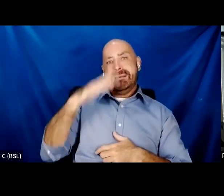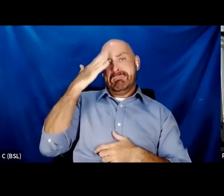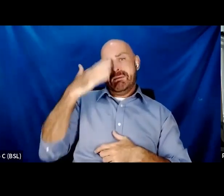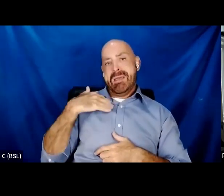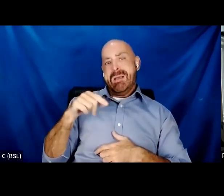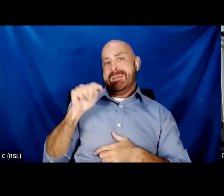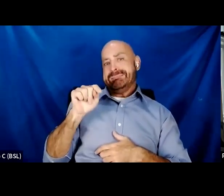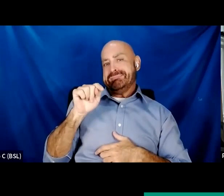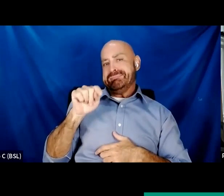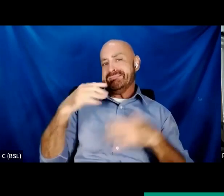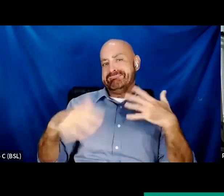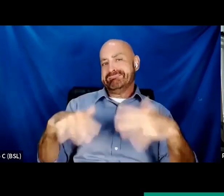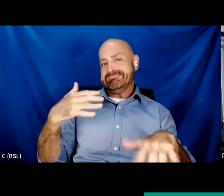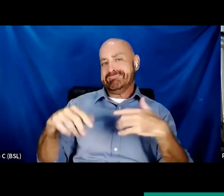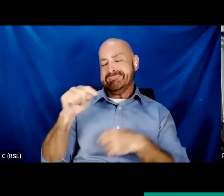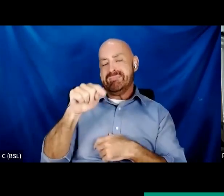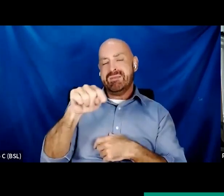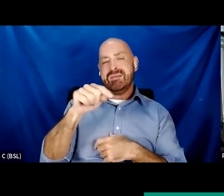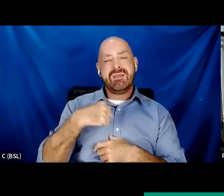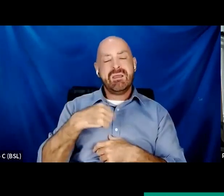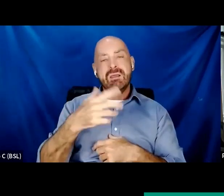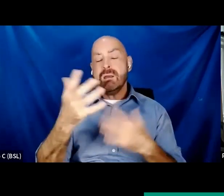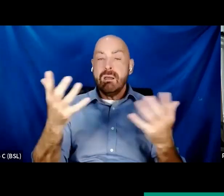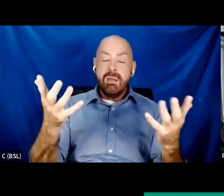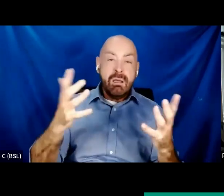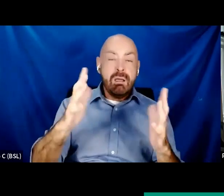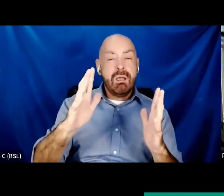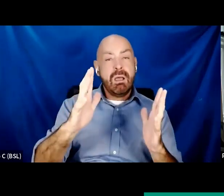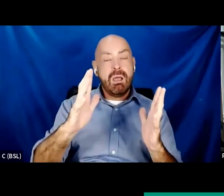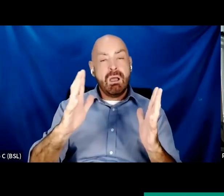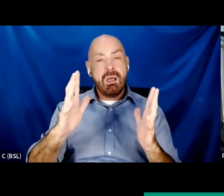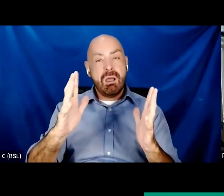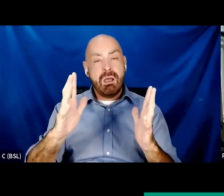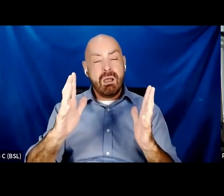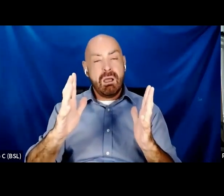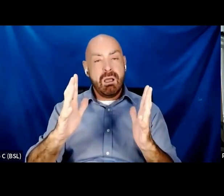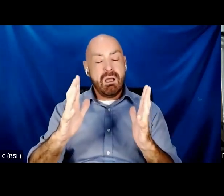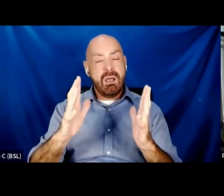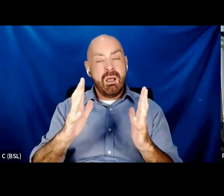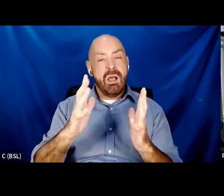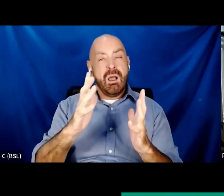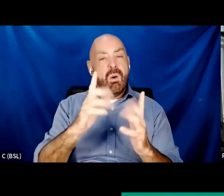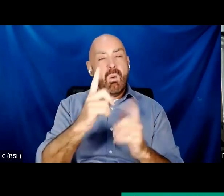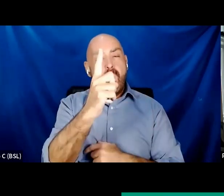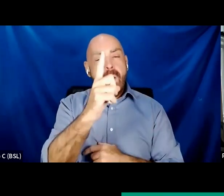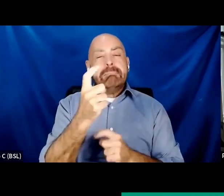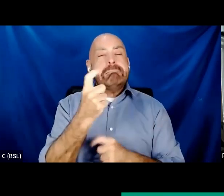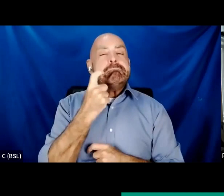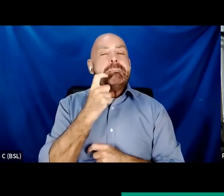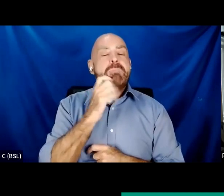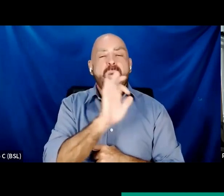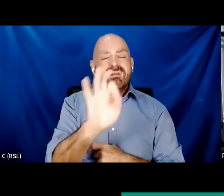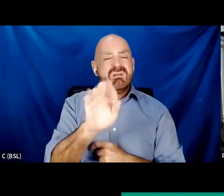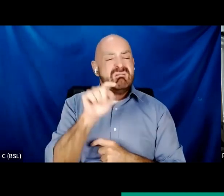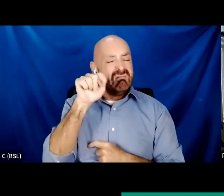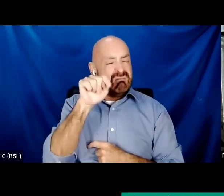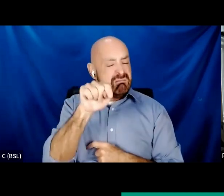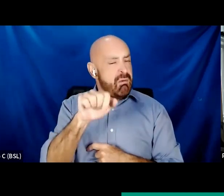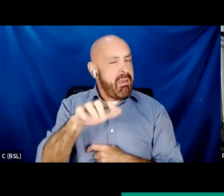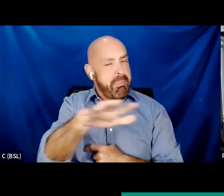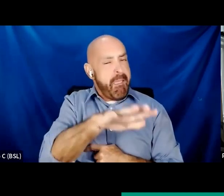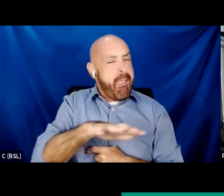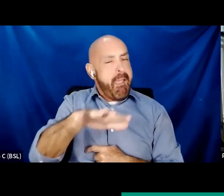They invite speakers to respond to a simple question. What is their idea